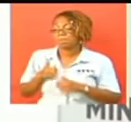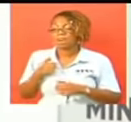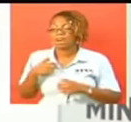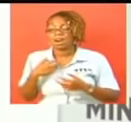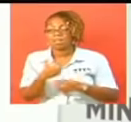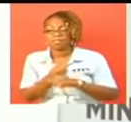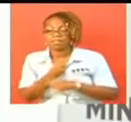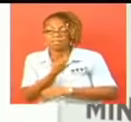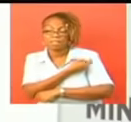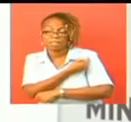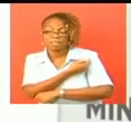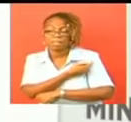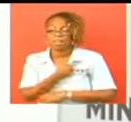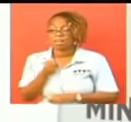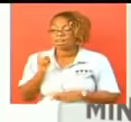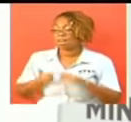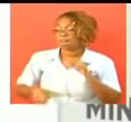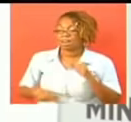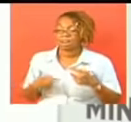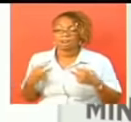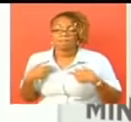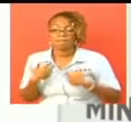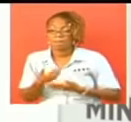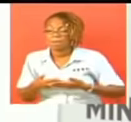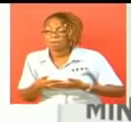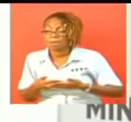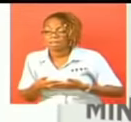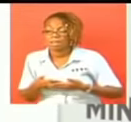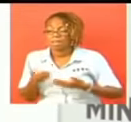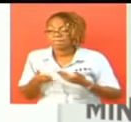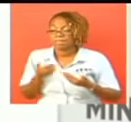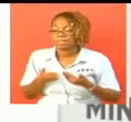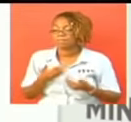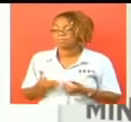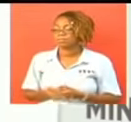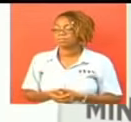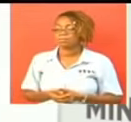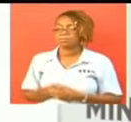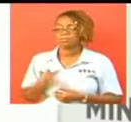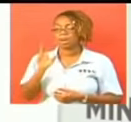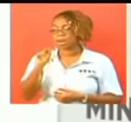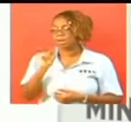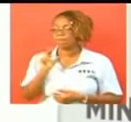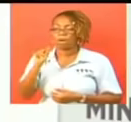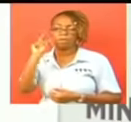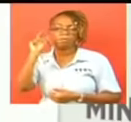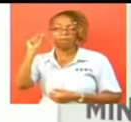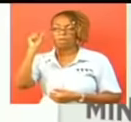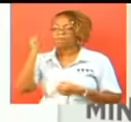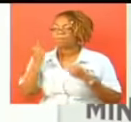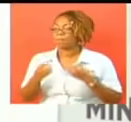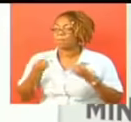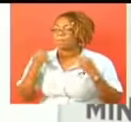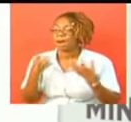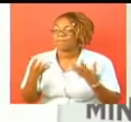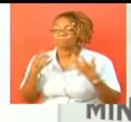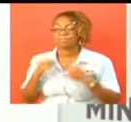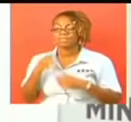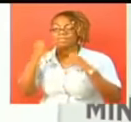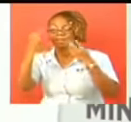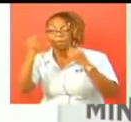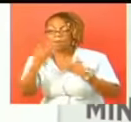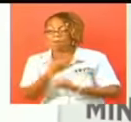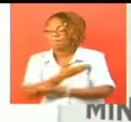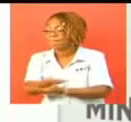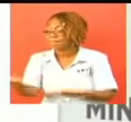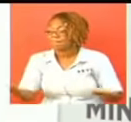not affect your fertility. However, the COVID infection may in fact affect fertility.